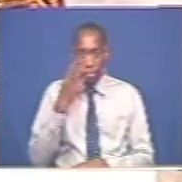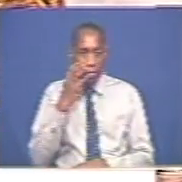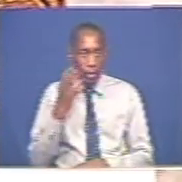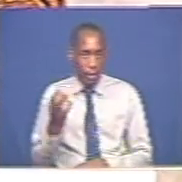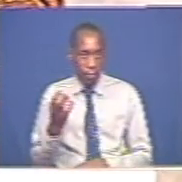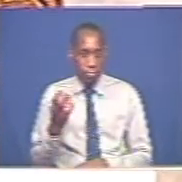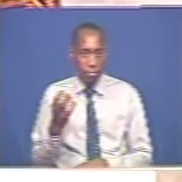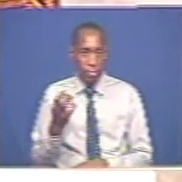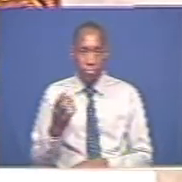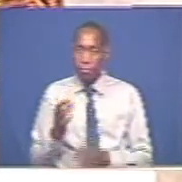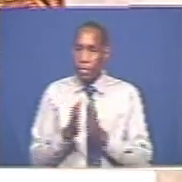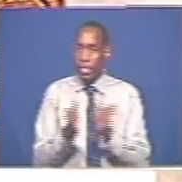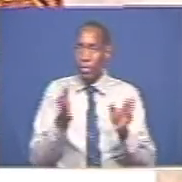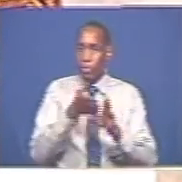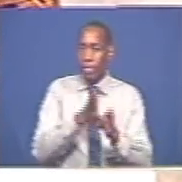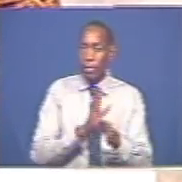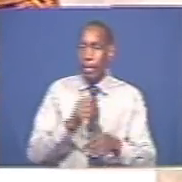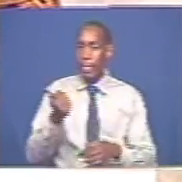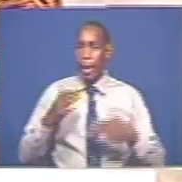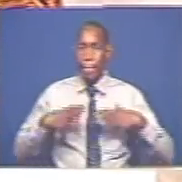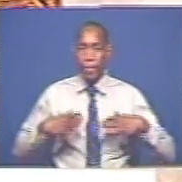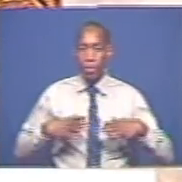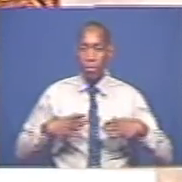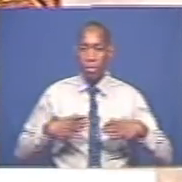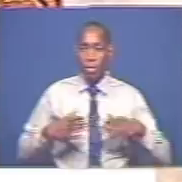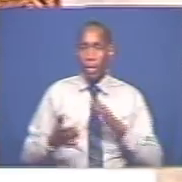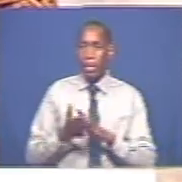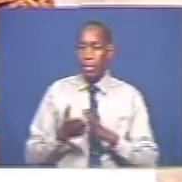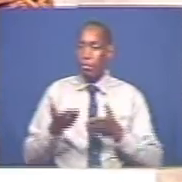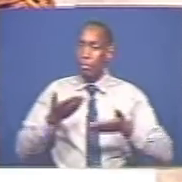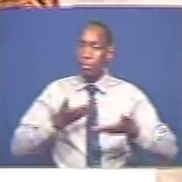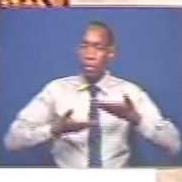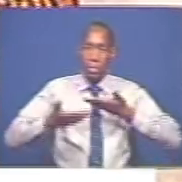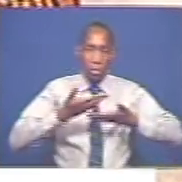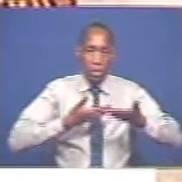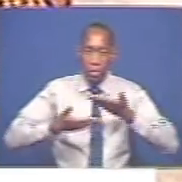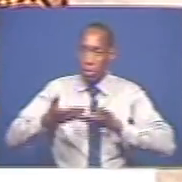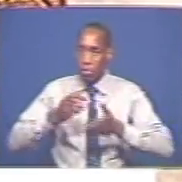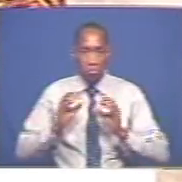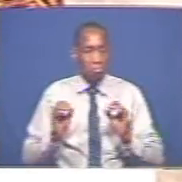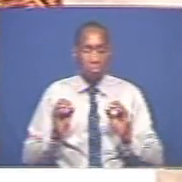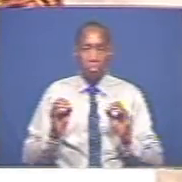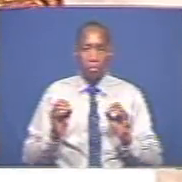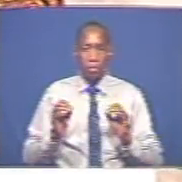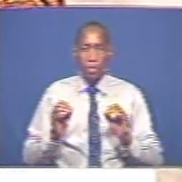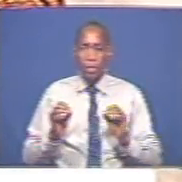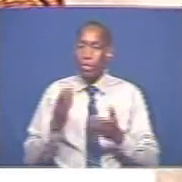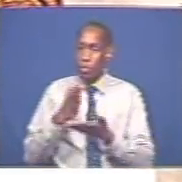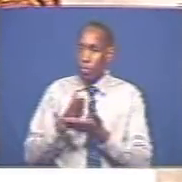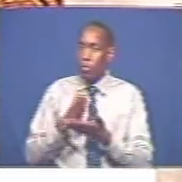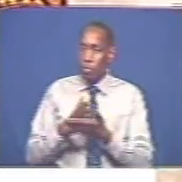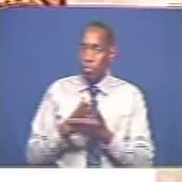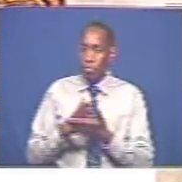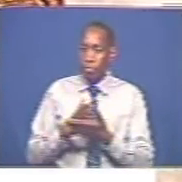general withdrawal from other people, mm. not wanting to talk. If I knew you as a very talkative person, I will definitely see